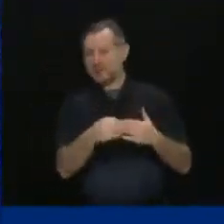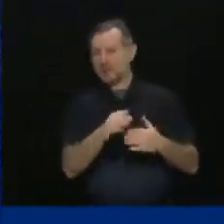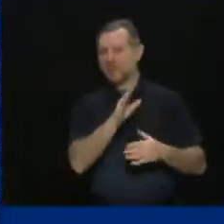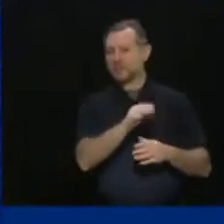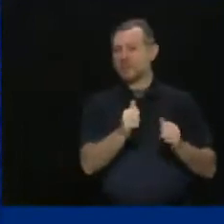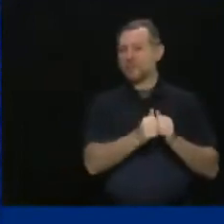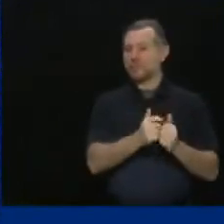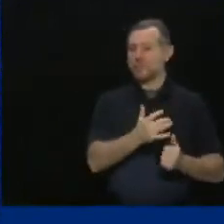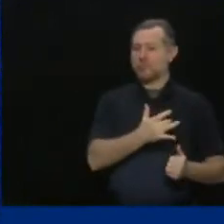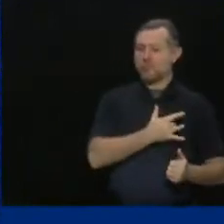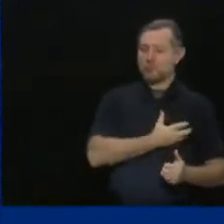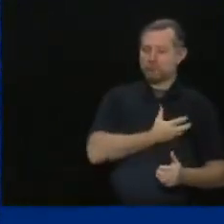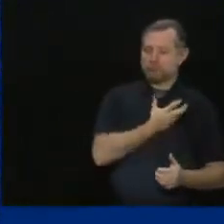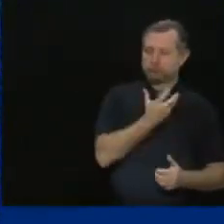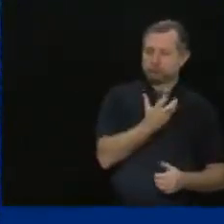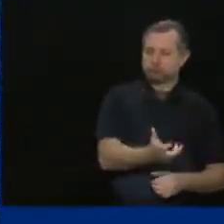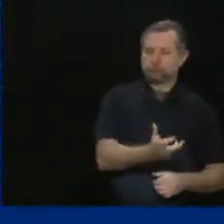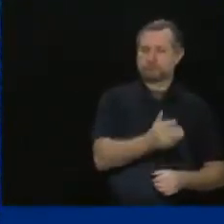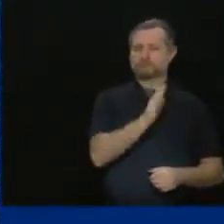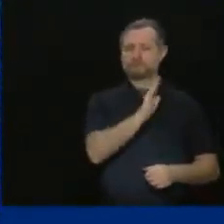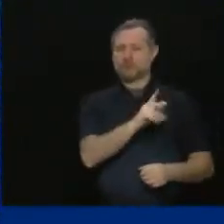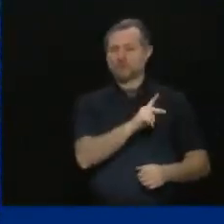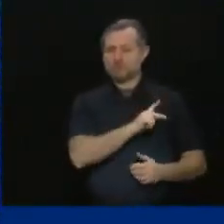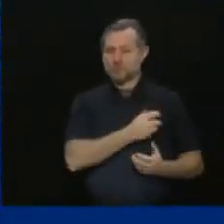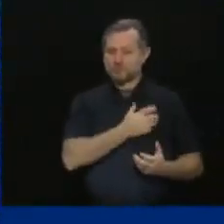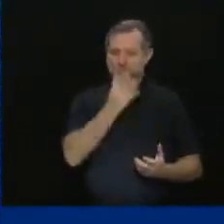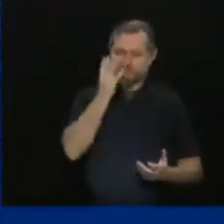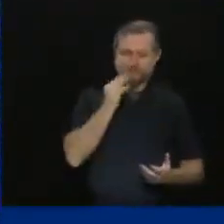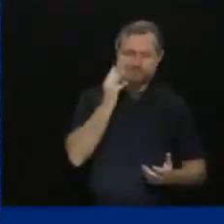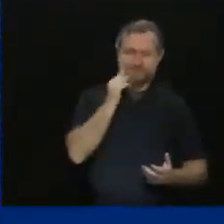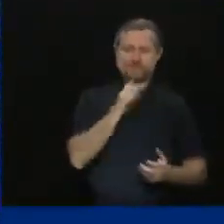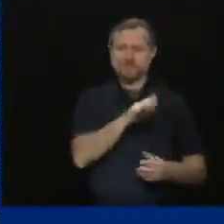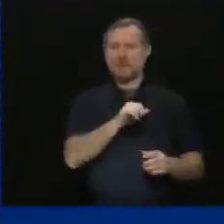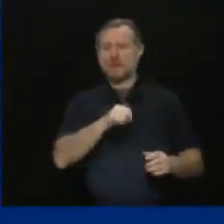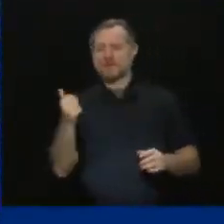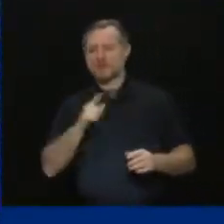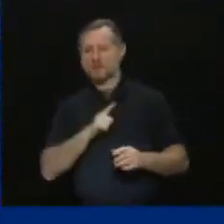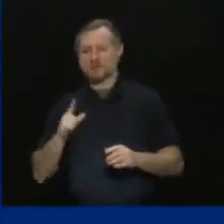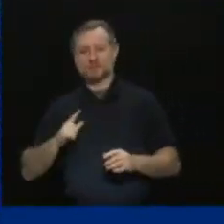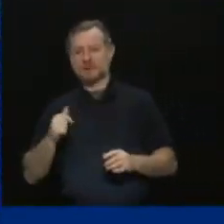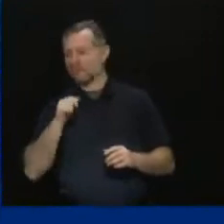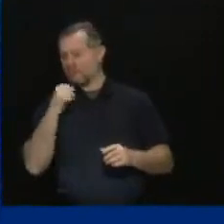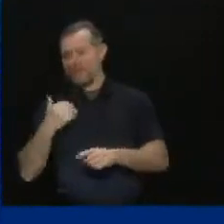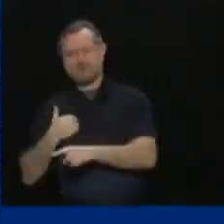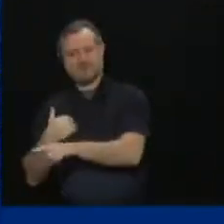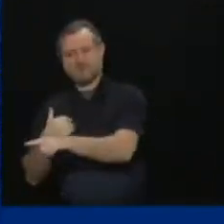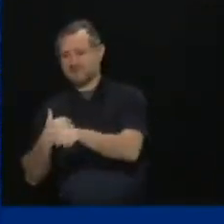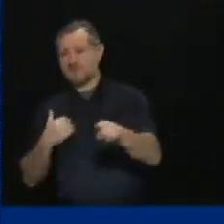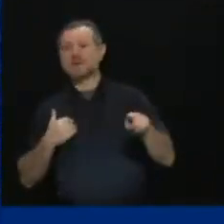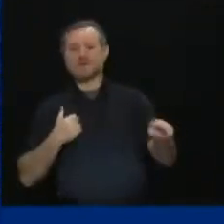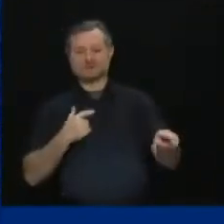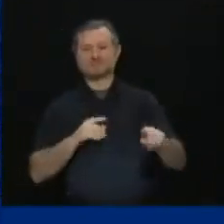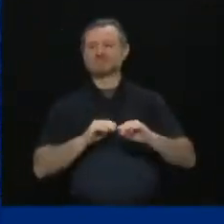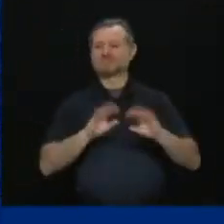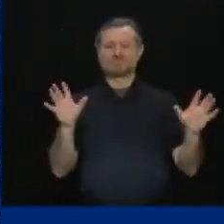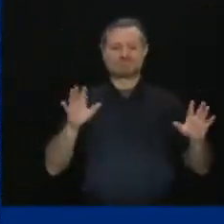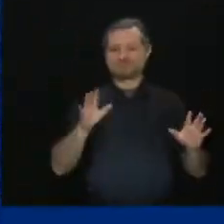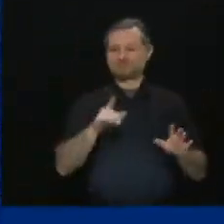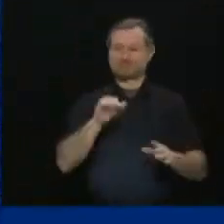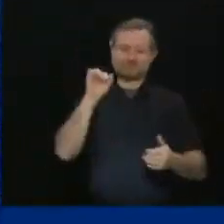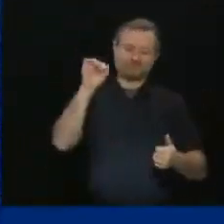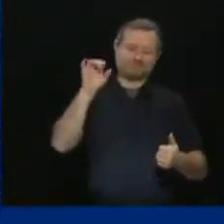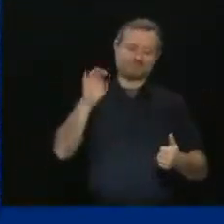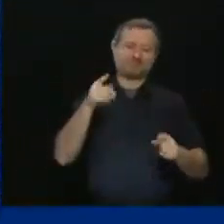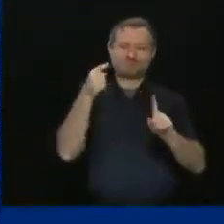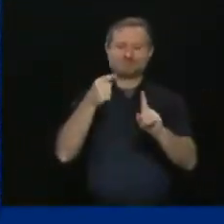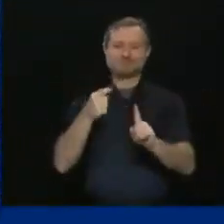brings a sense of personal experience that many folks may not have, but he lays the cards on the table for what New Yorkers need, and New Yorkers need